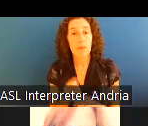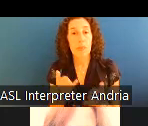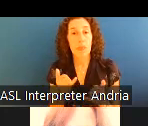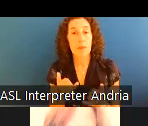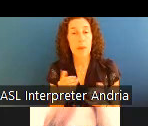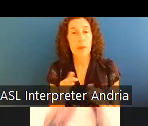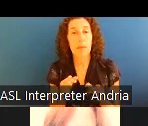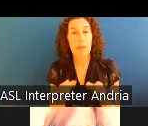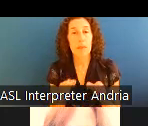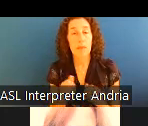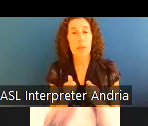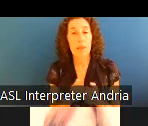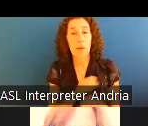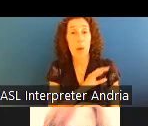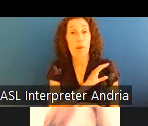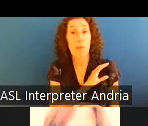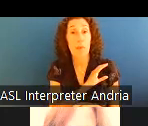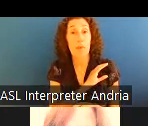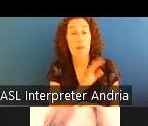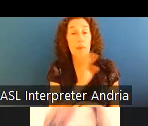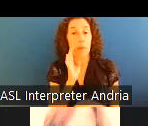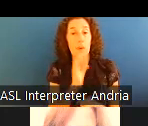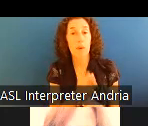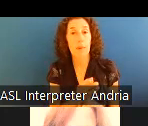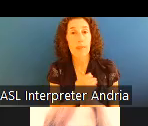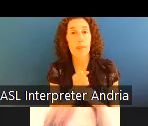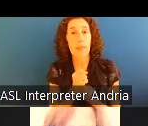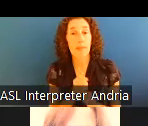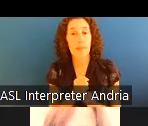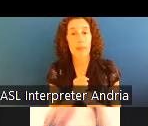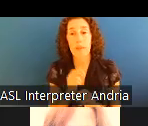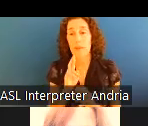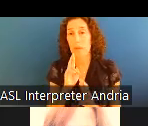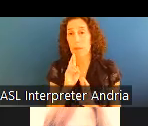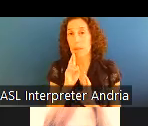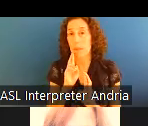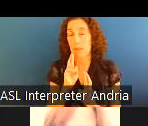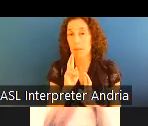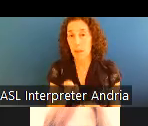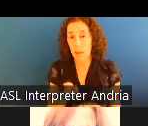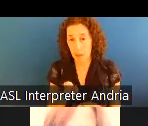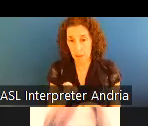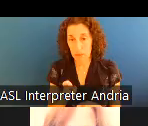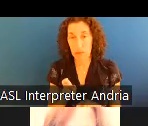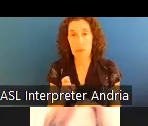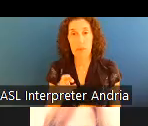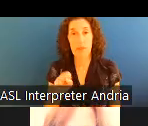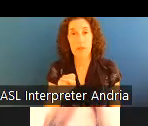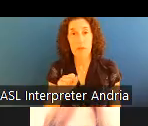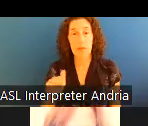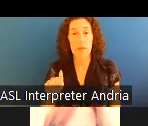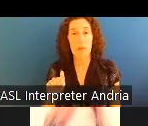might receive and respond to a report of sexual violence. We'll review the role of